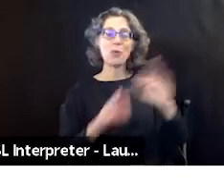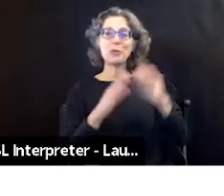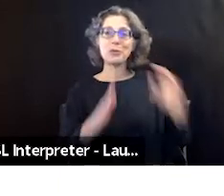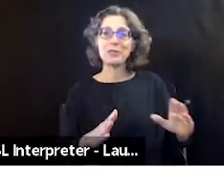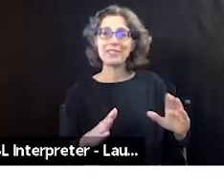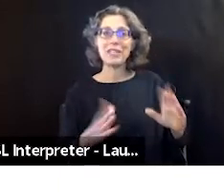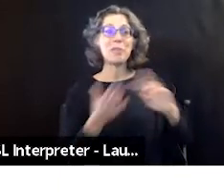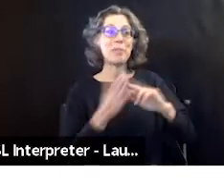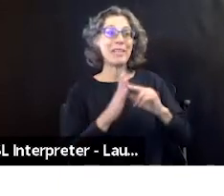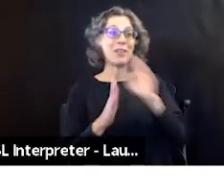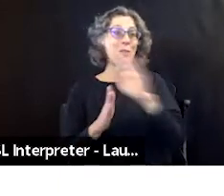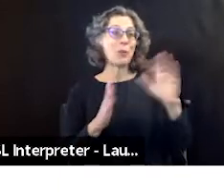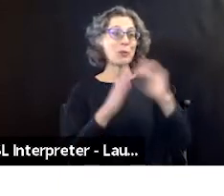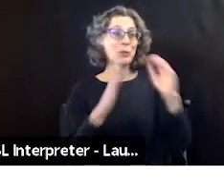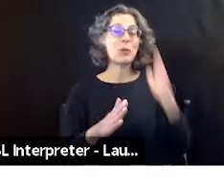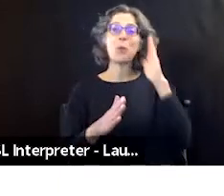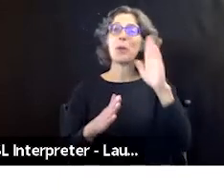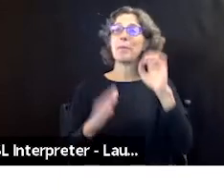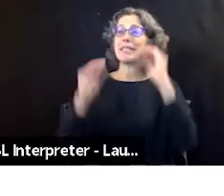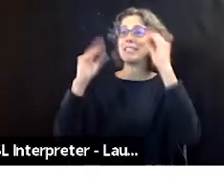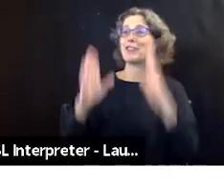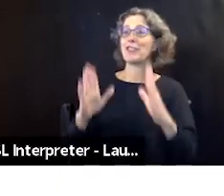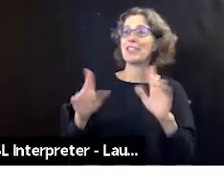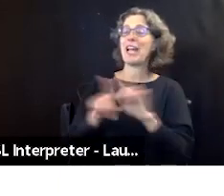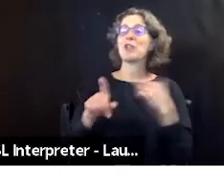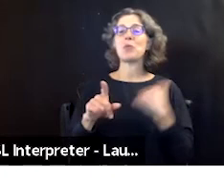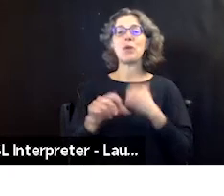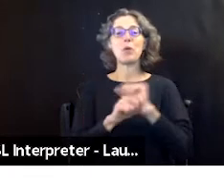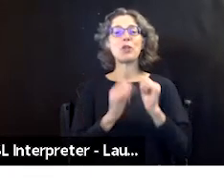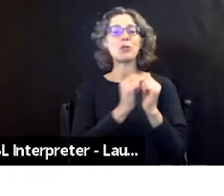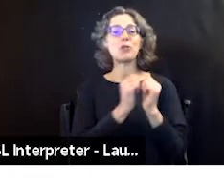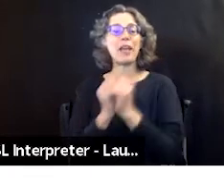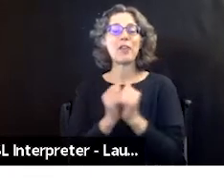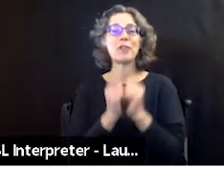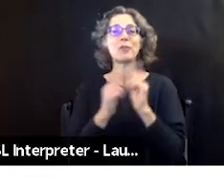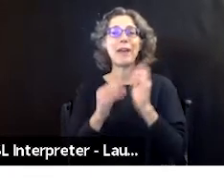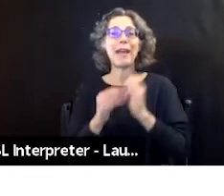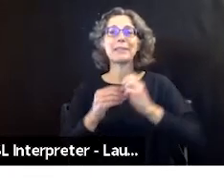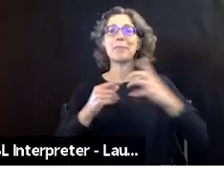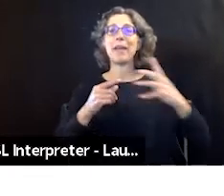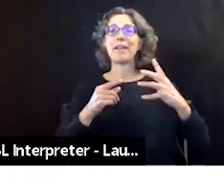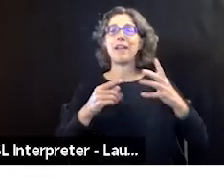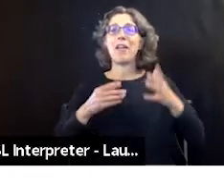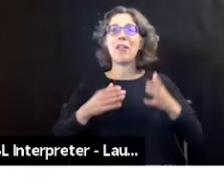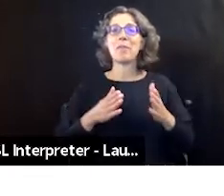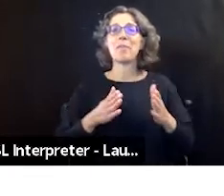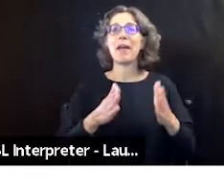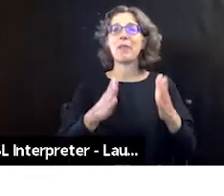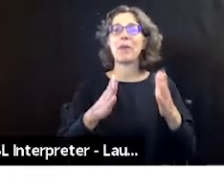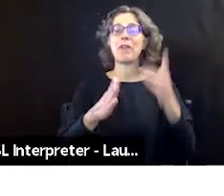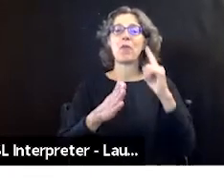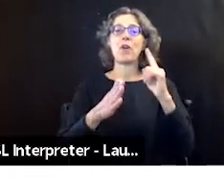teachers as we work together to expand the pathway to college for all